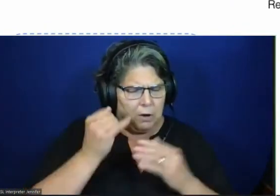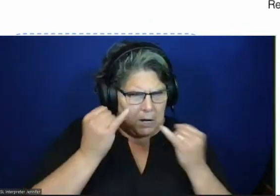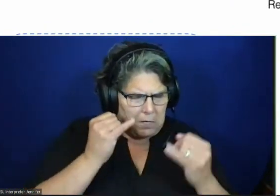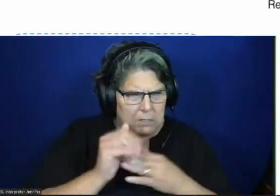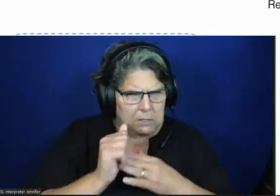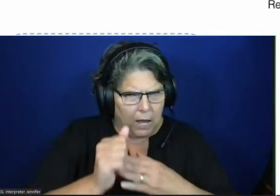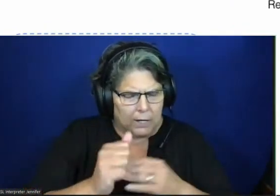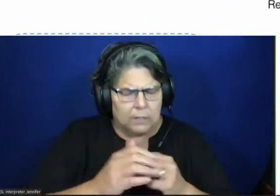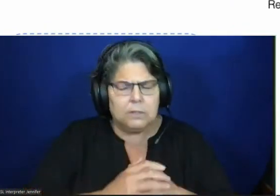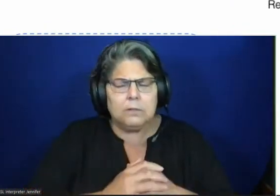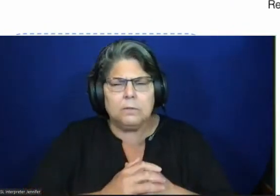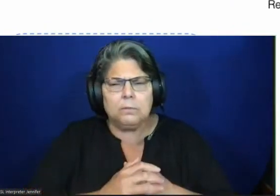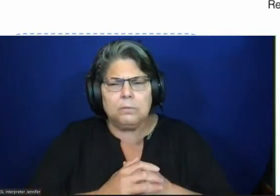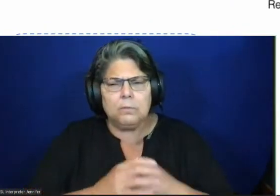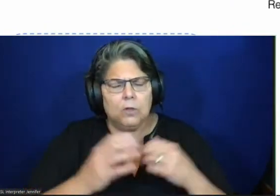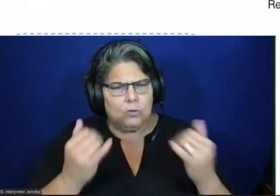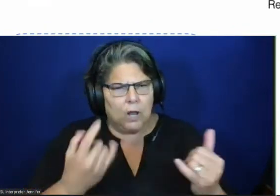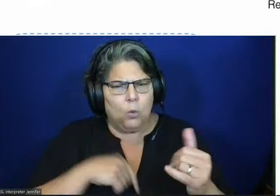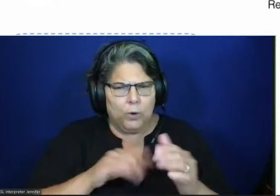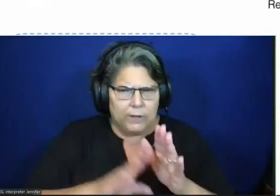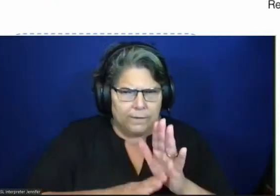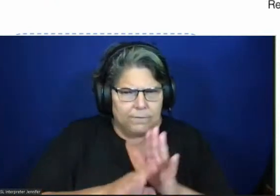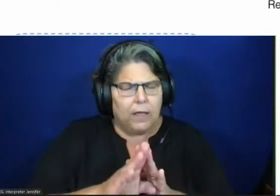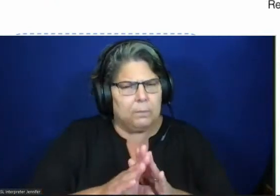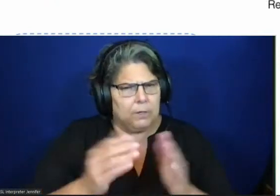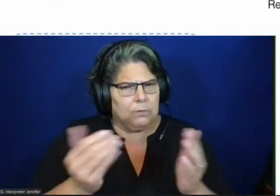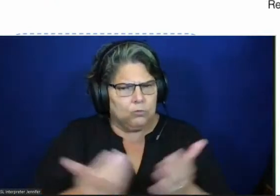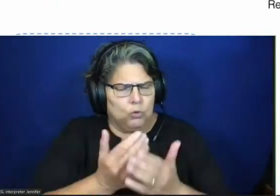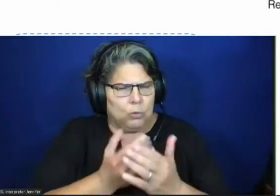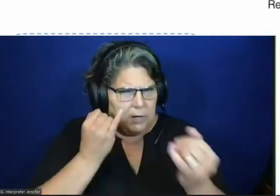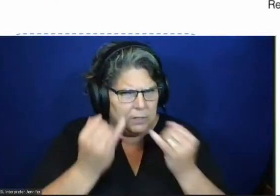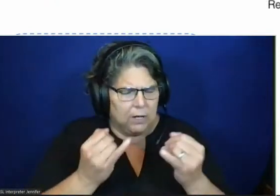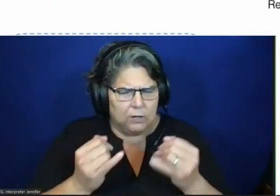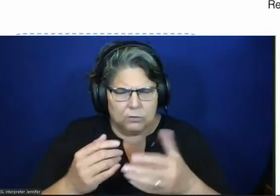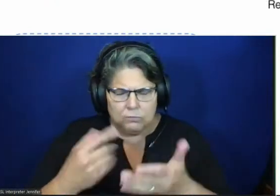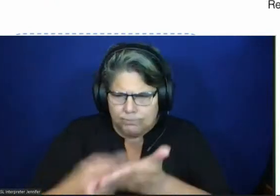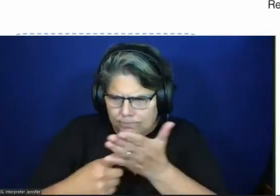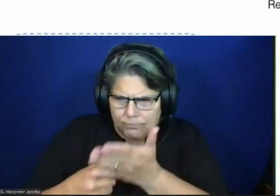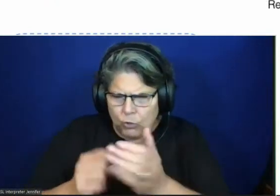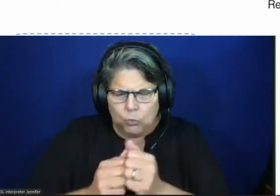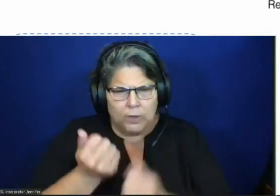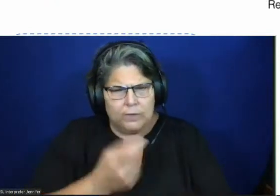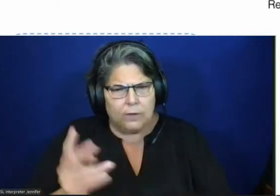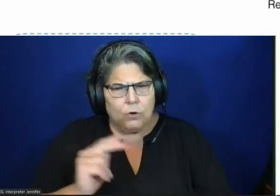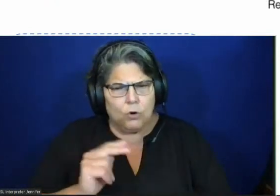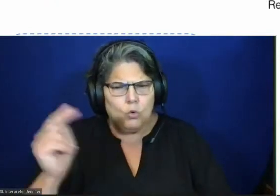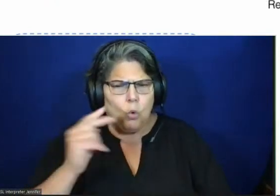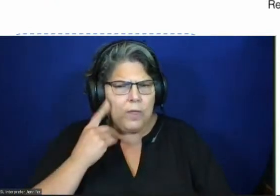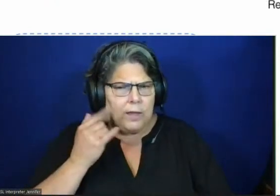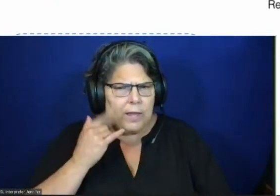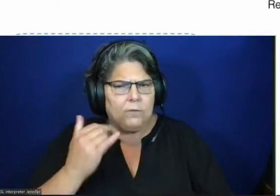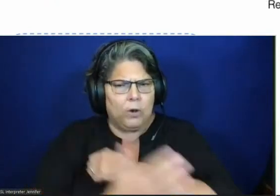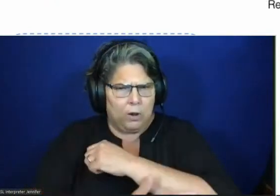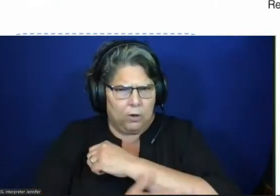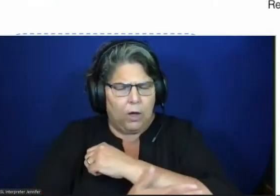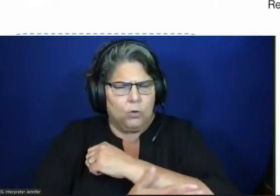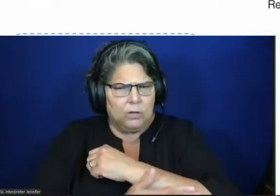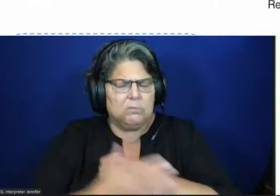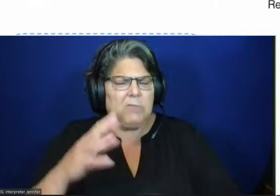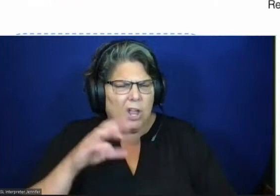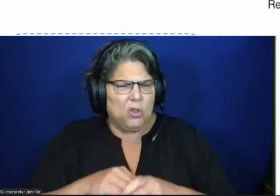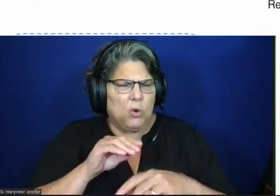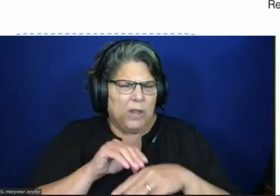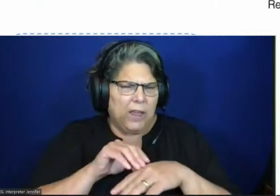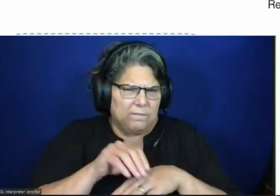an update developed in collaboration with several Northern California counties, which will include advice